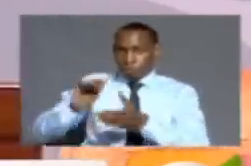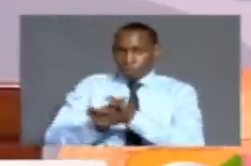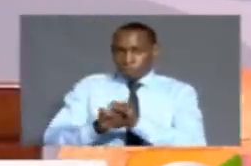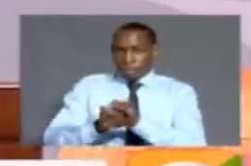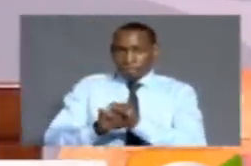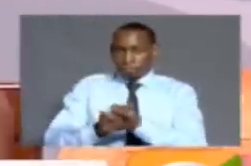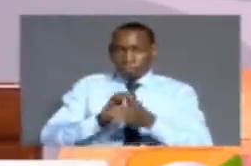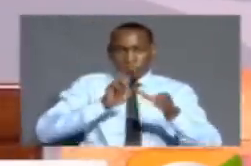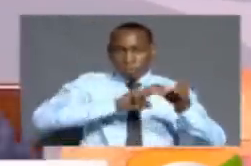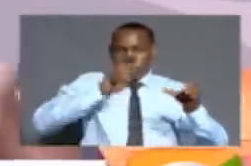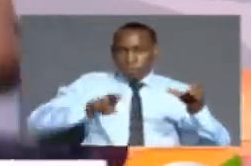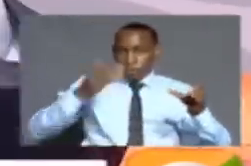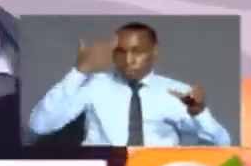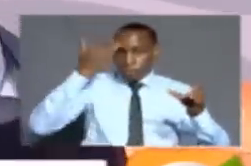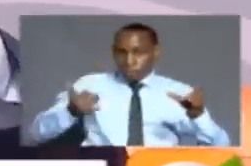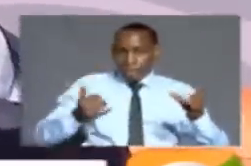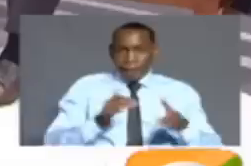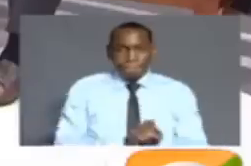bail on us. Because